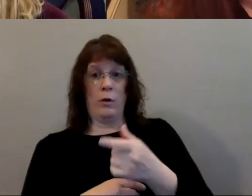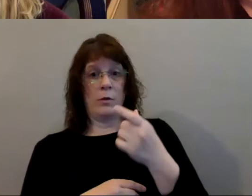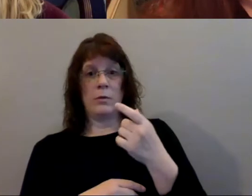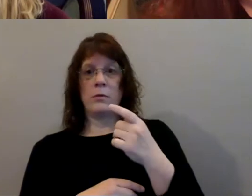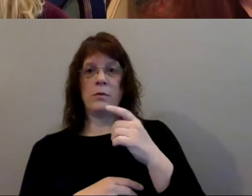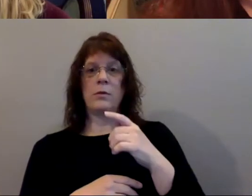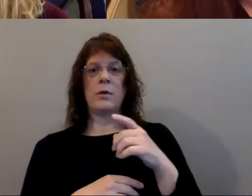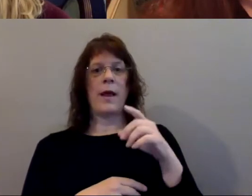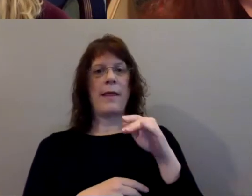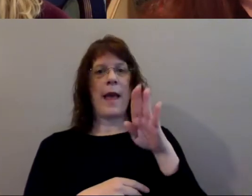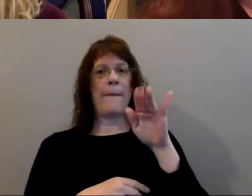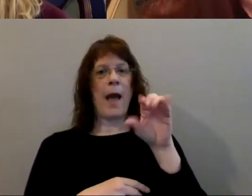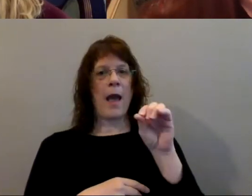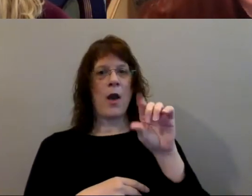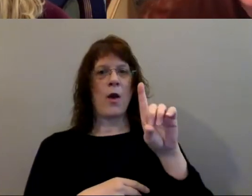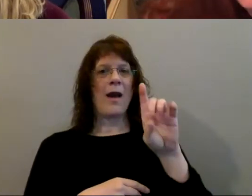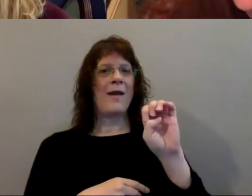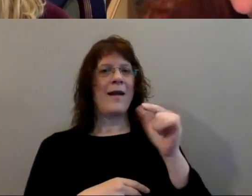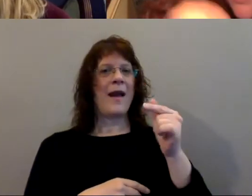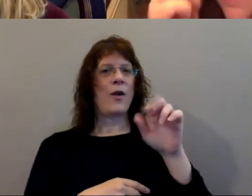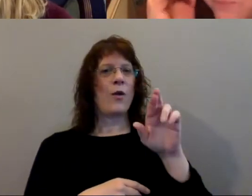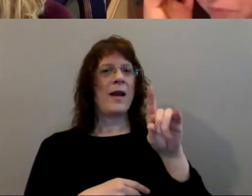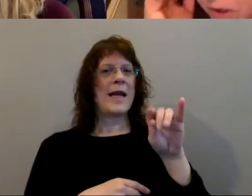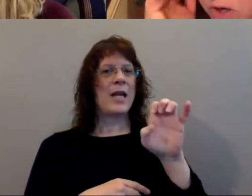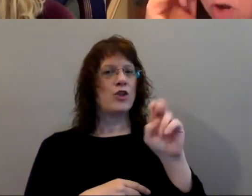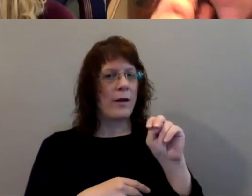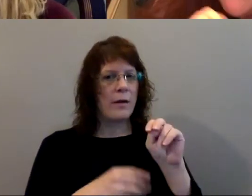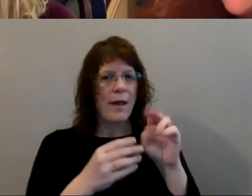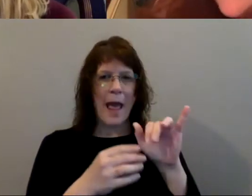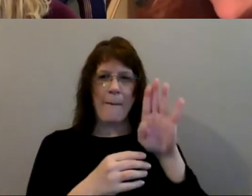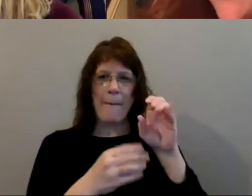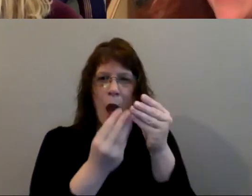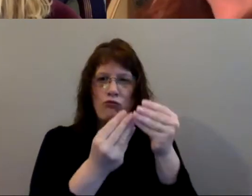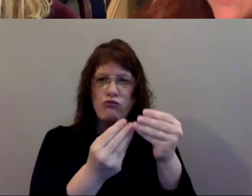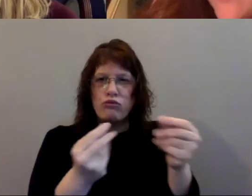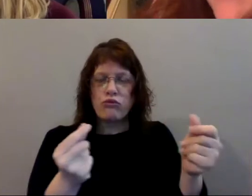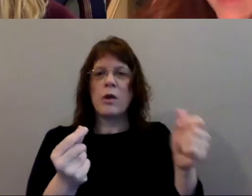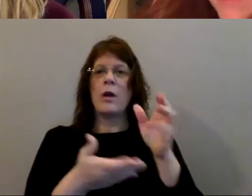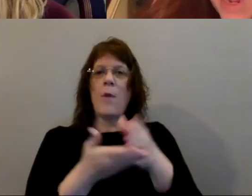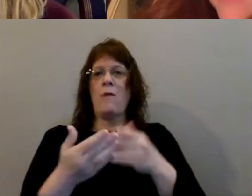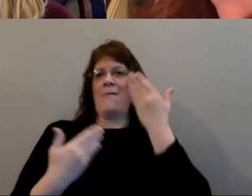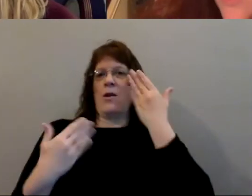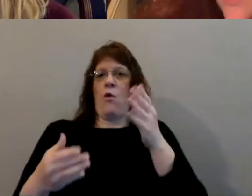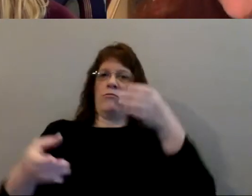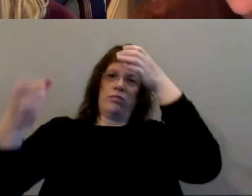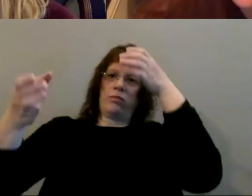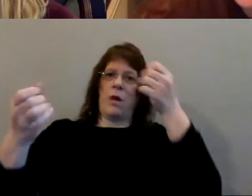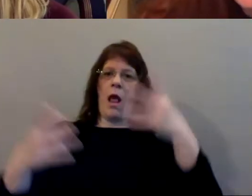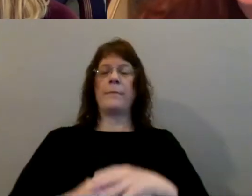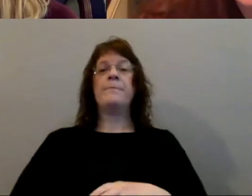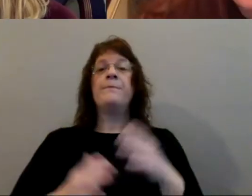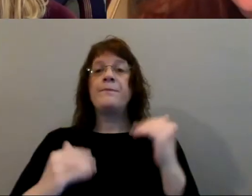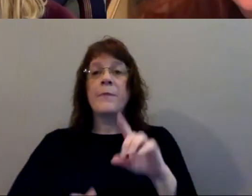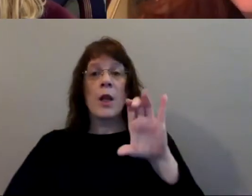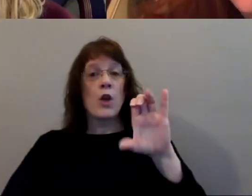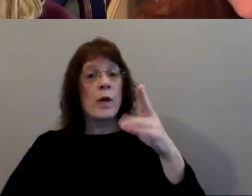the biodegradation aspect. Cool. Okay. No worries. Okay, so Christine asks, on the bottom of